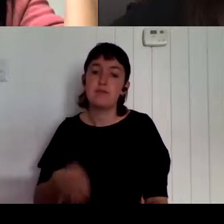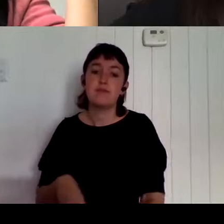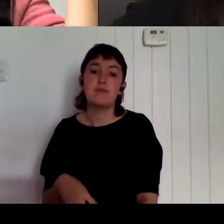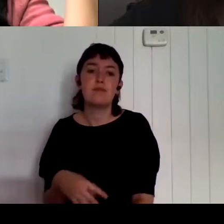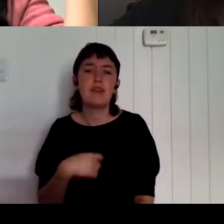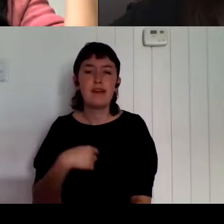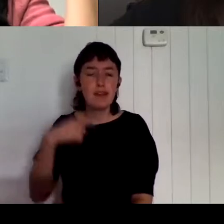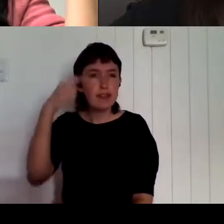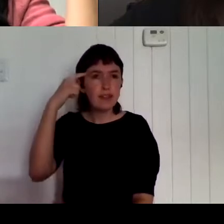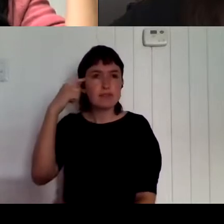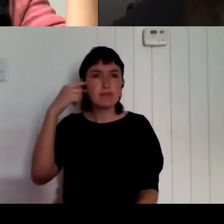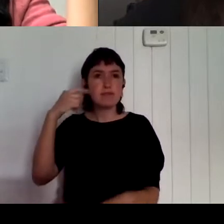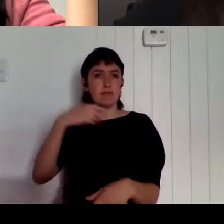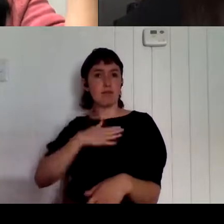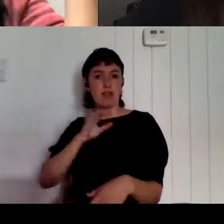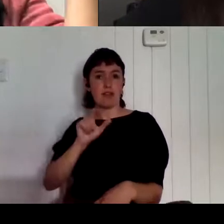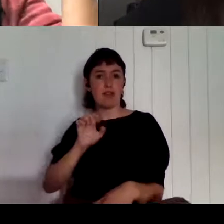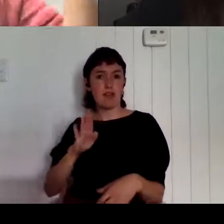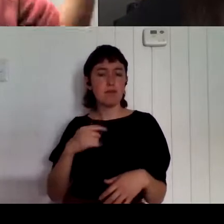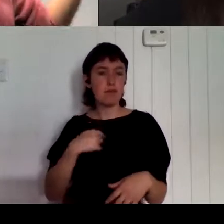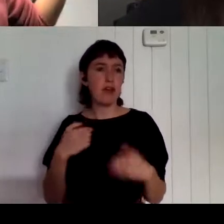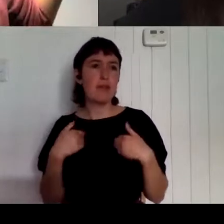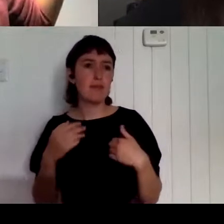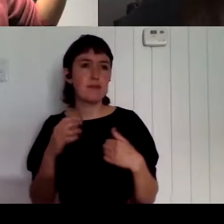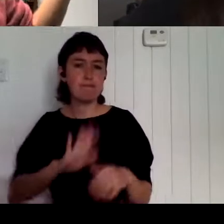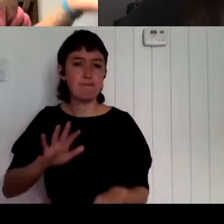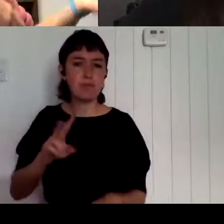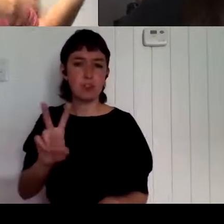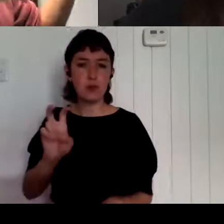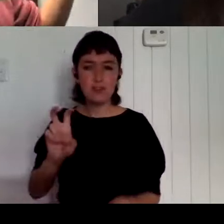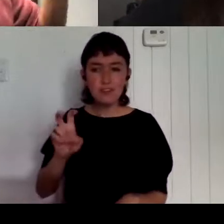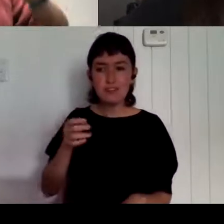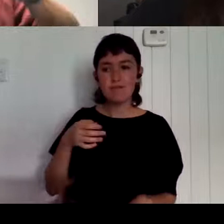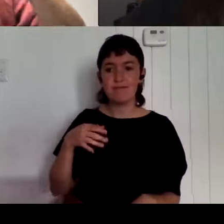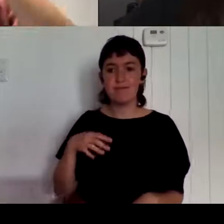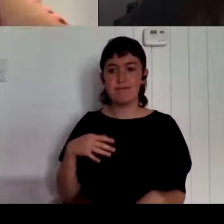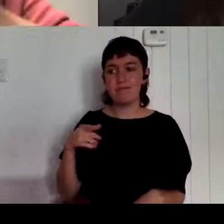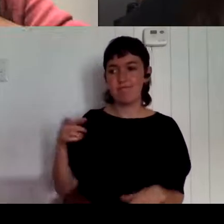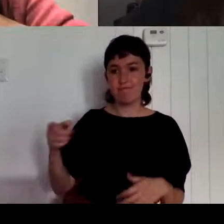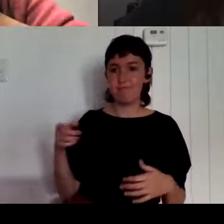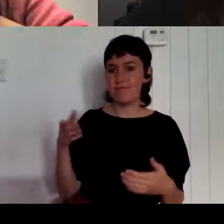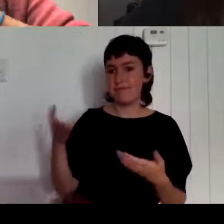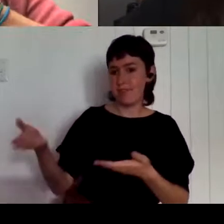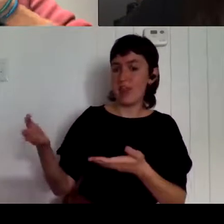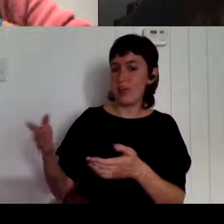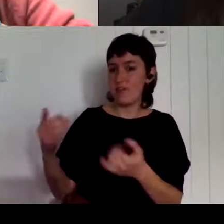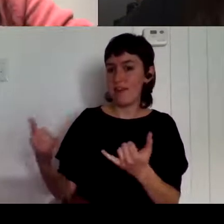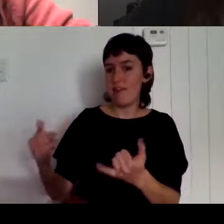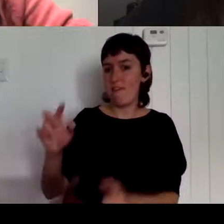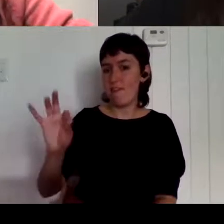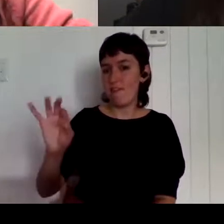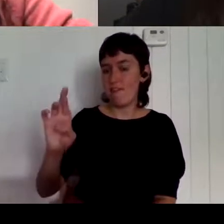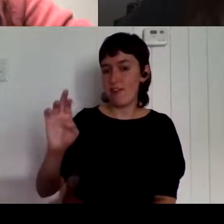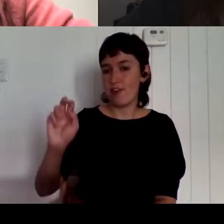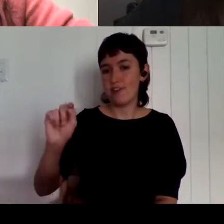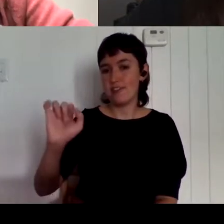idea how many sperm because I don't count them, but they are off fertilizing now if I could figure out on the way back, but so you can get hundreds of